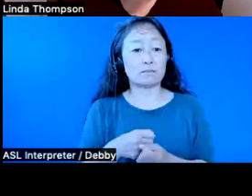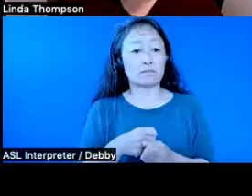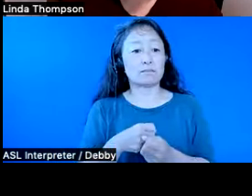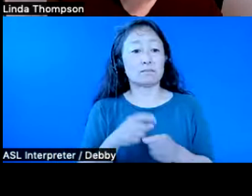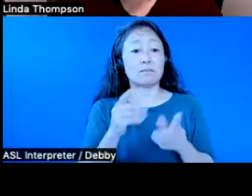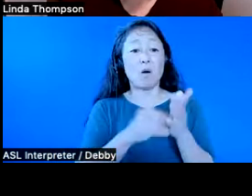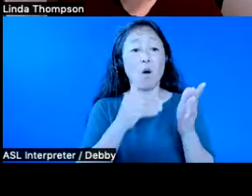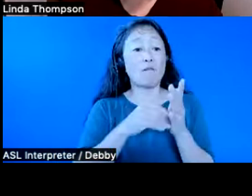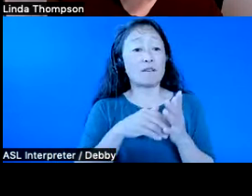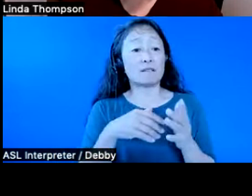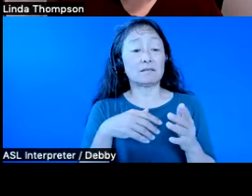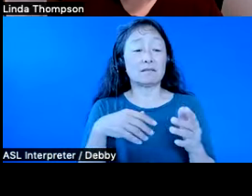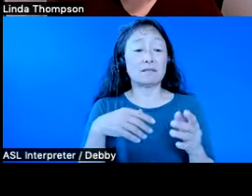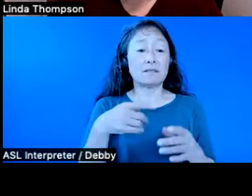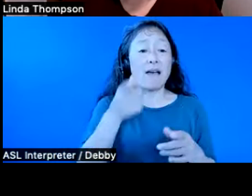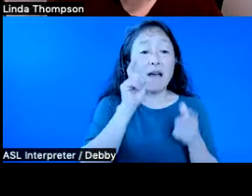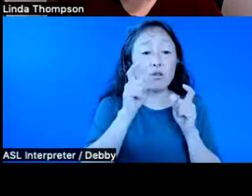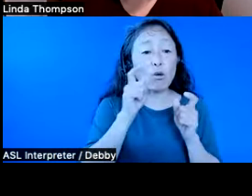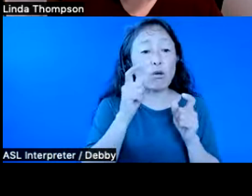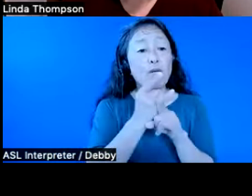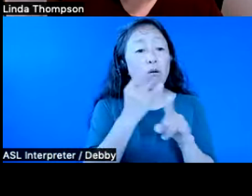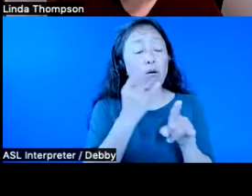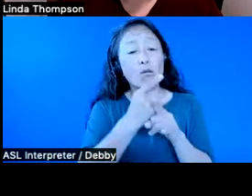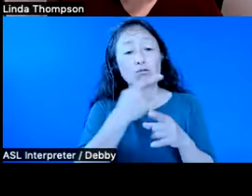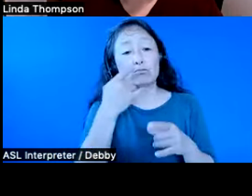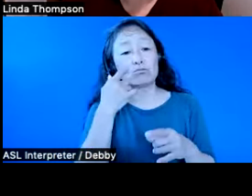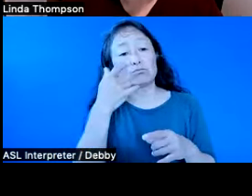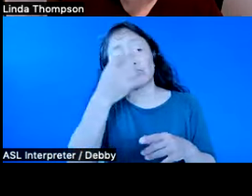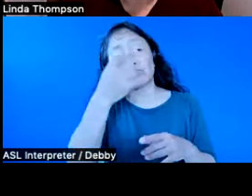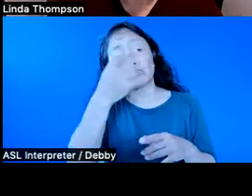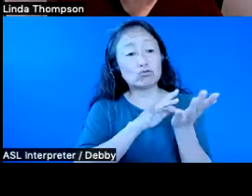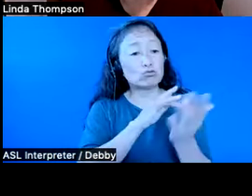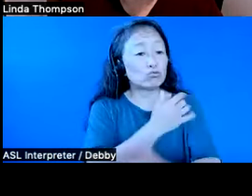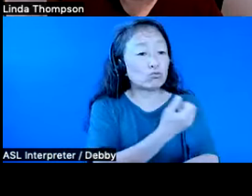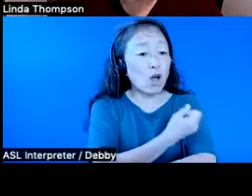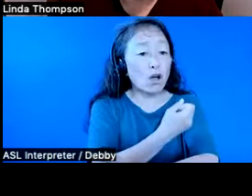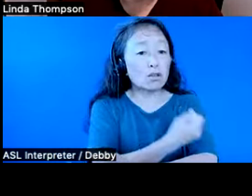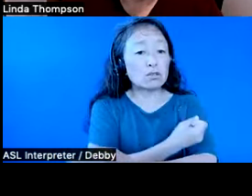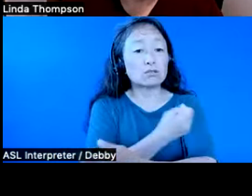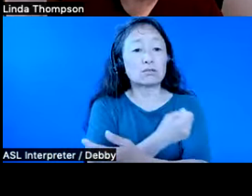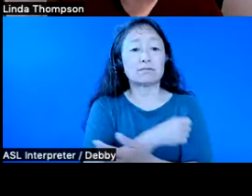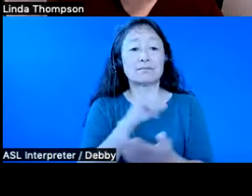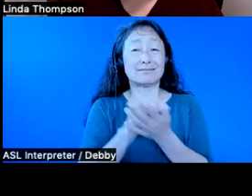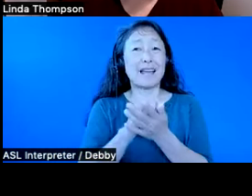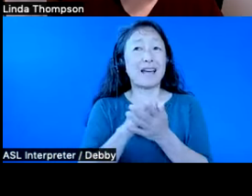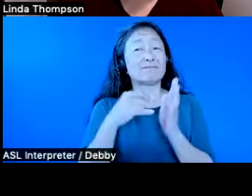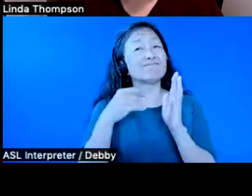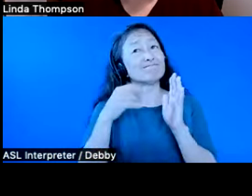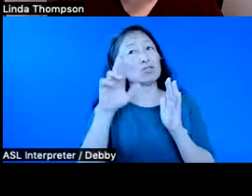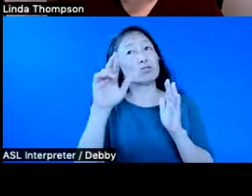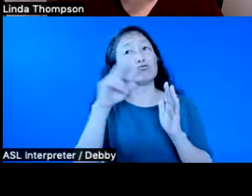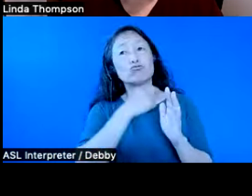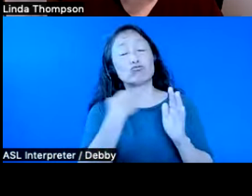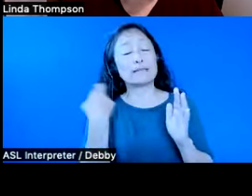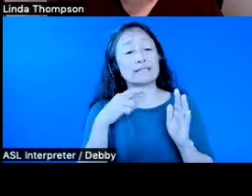attempts, suicide ideation, and sexual assault victimization. There was a time